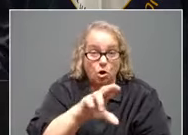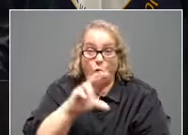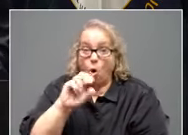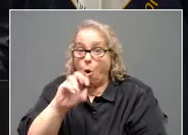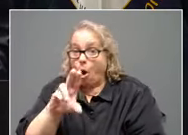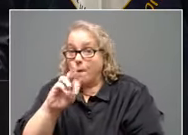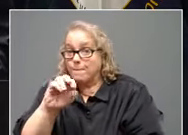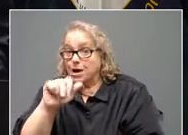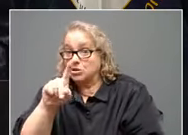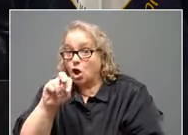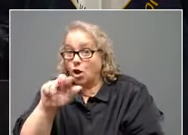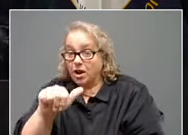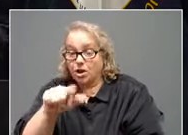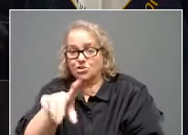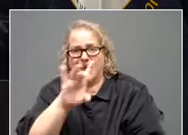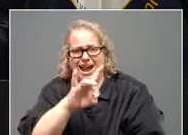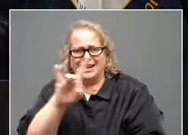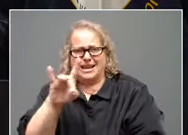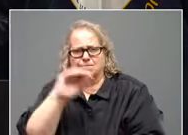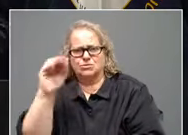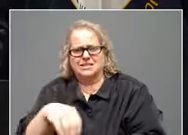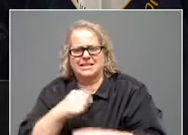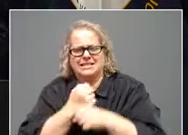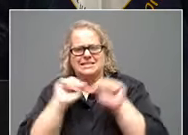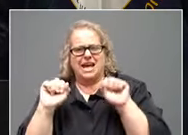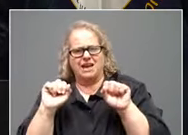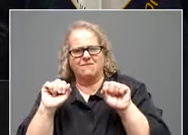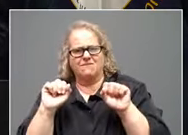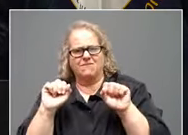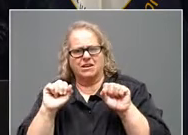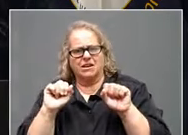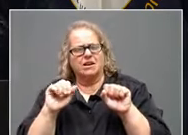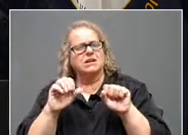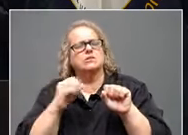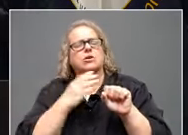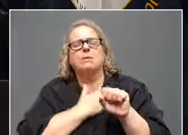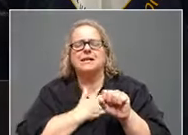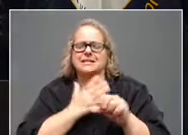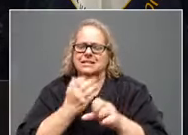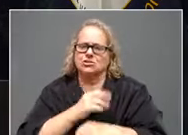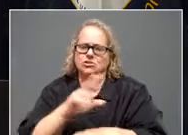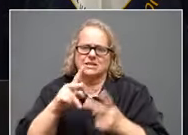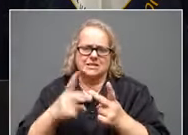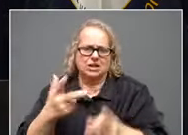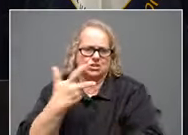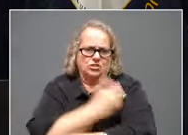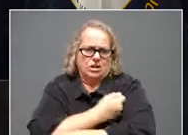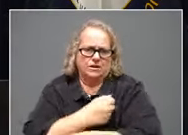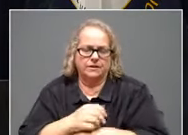That's better than just about every vaccine on the market. So please go out and get your second shot. Karen Czar.